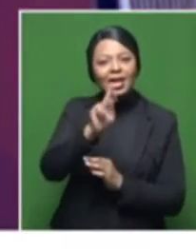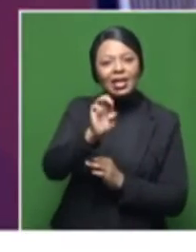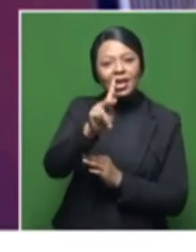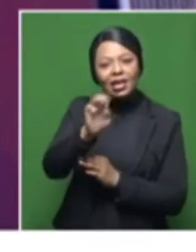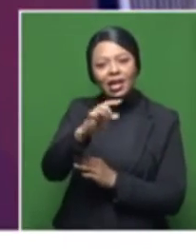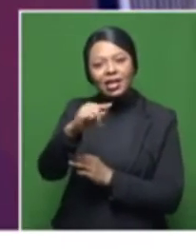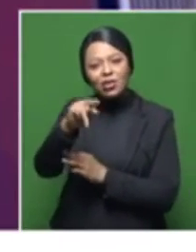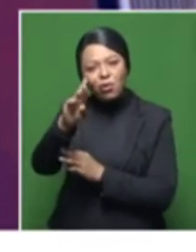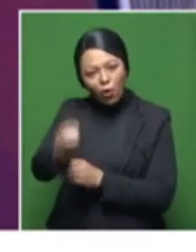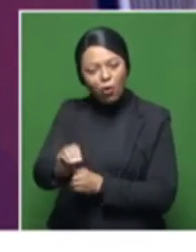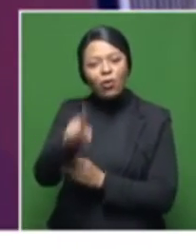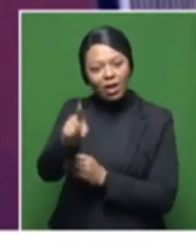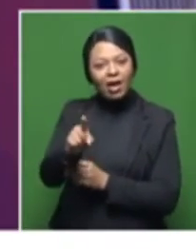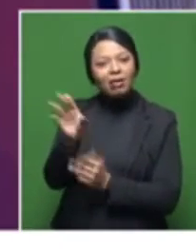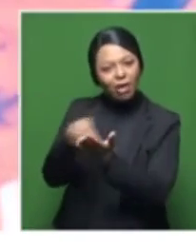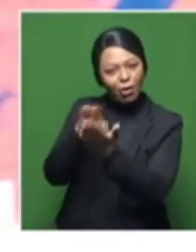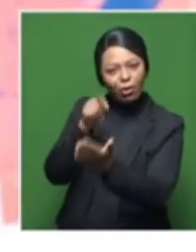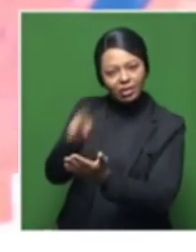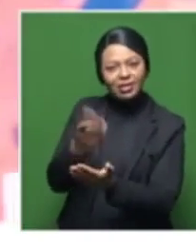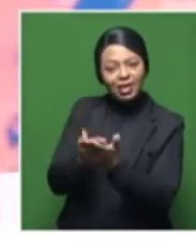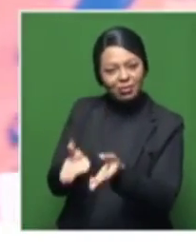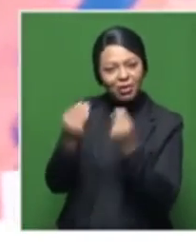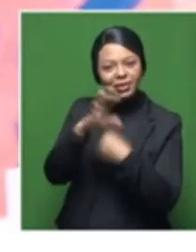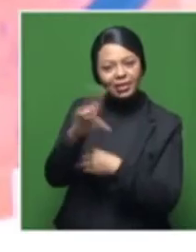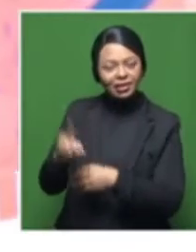spirituality with us. Thank you so much. We do appreciate your time. Thank you. All right, that